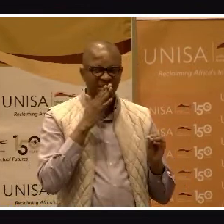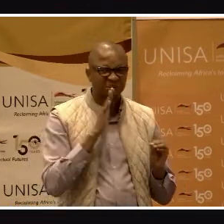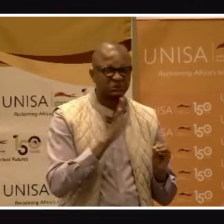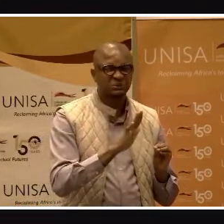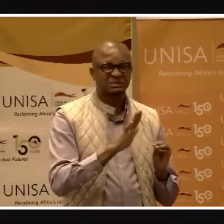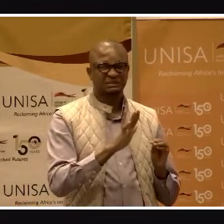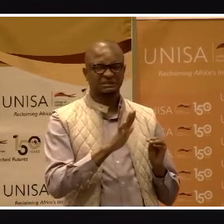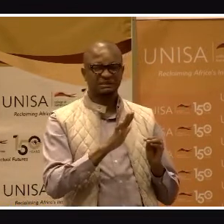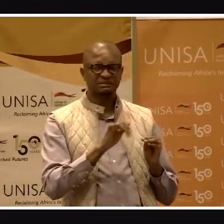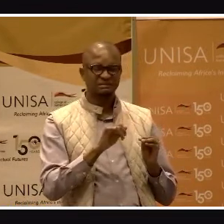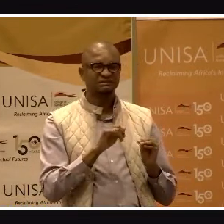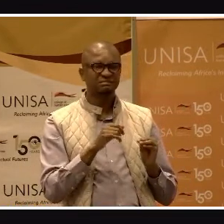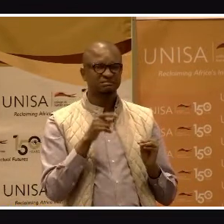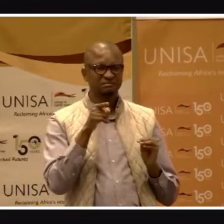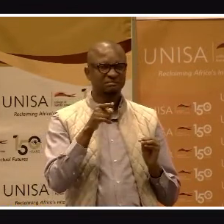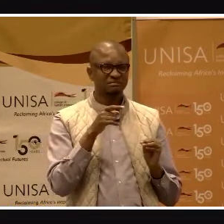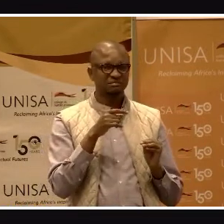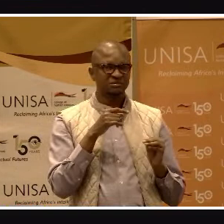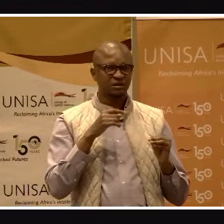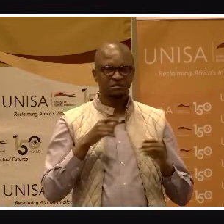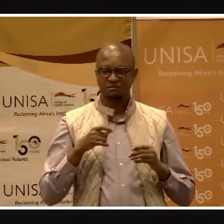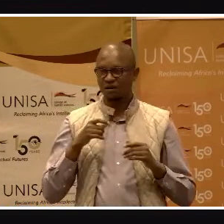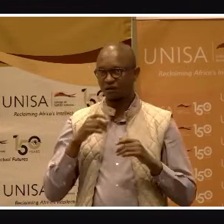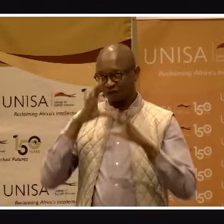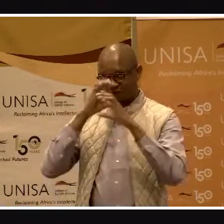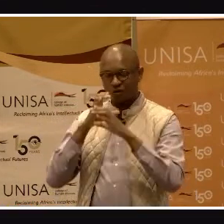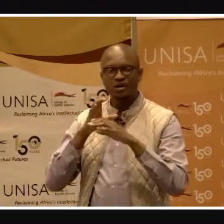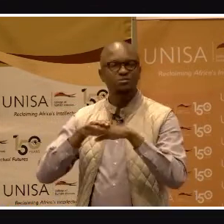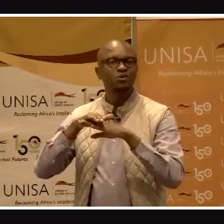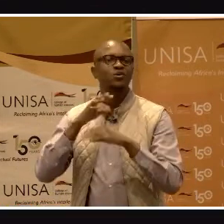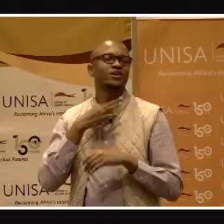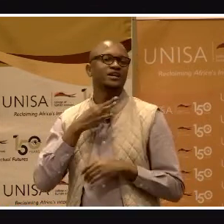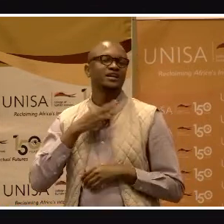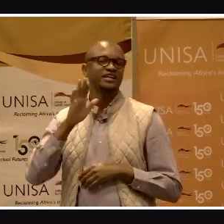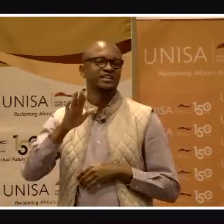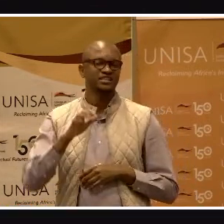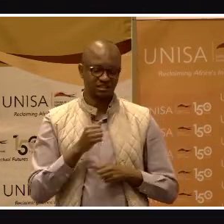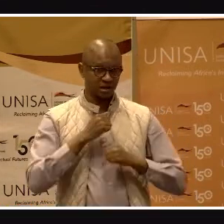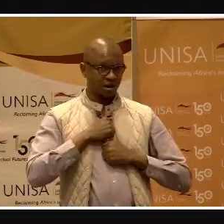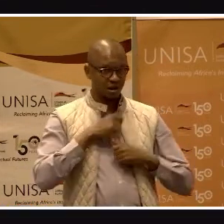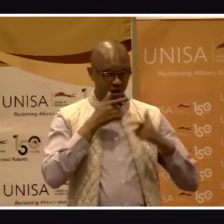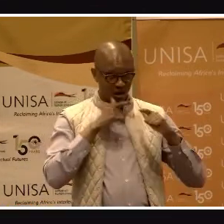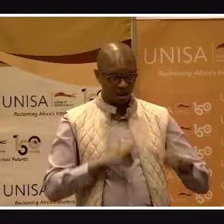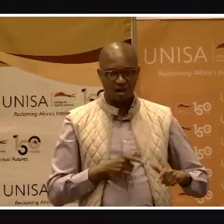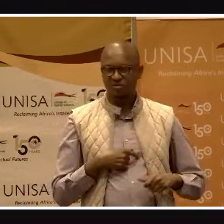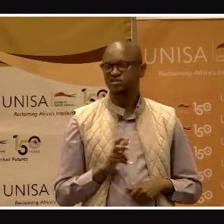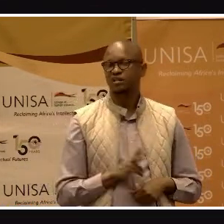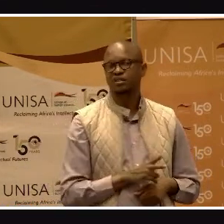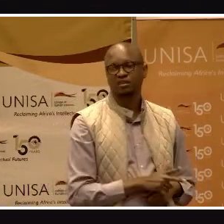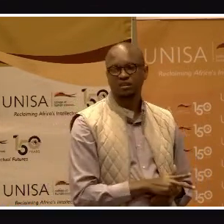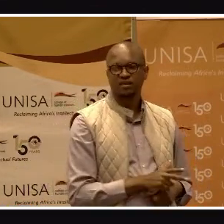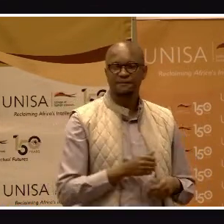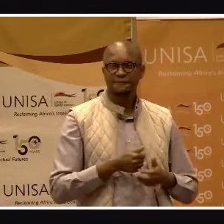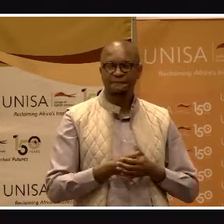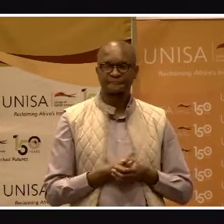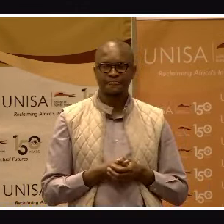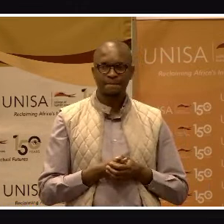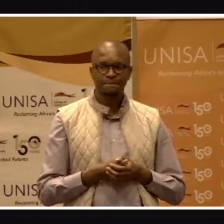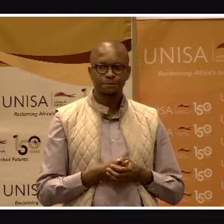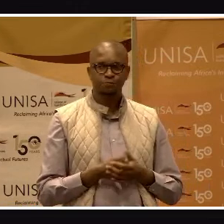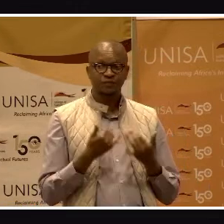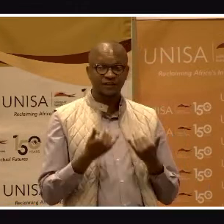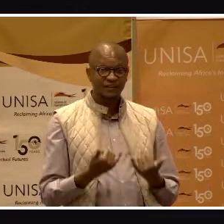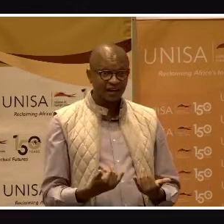this contributes, okay, to the losing out of all our languages. Then, what can be done? Development, promotion,